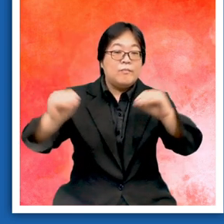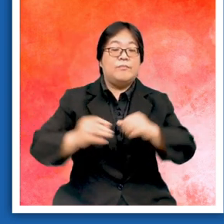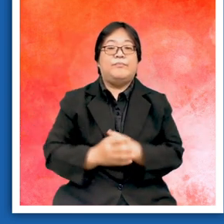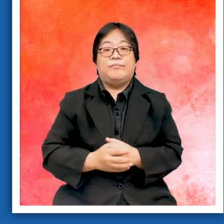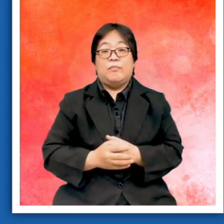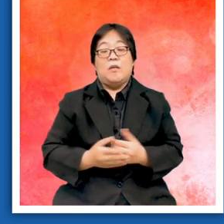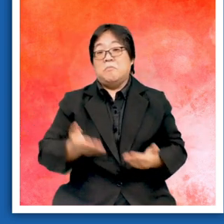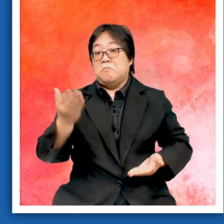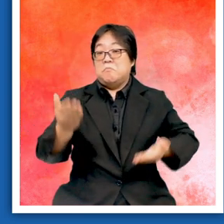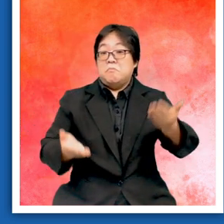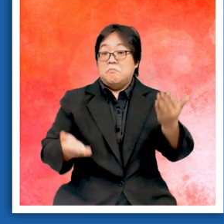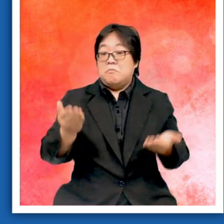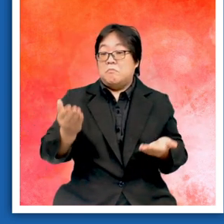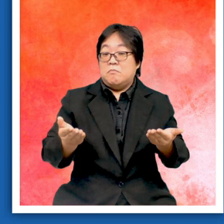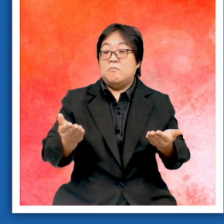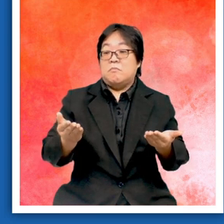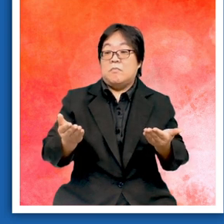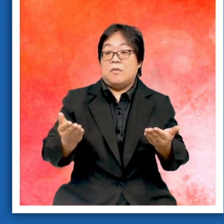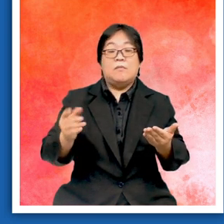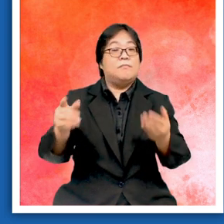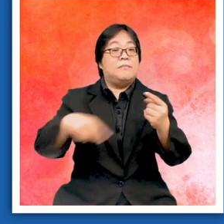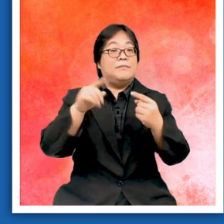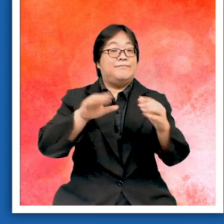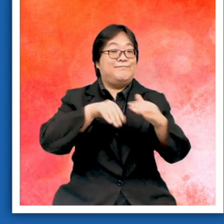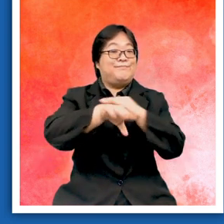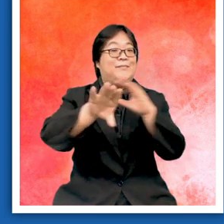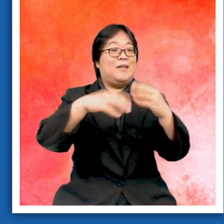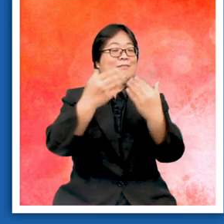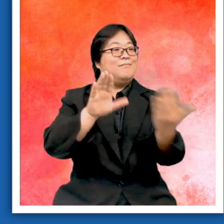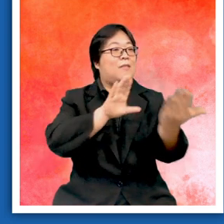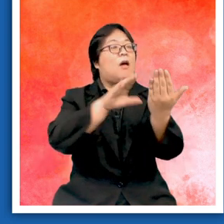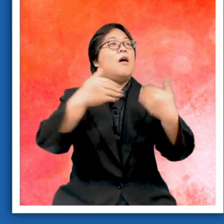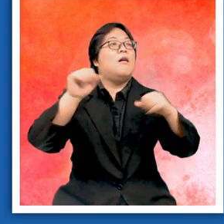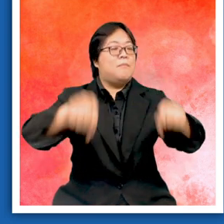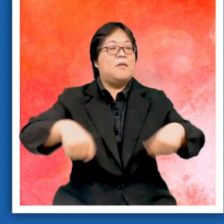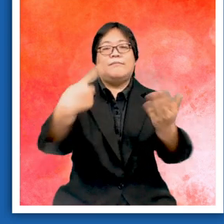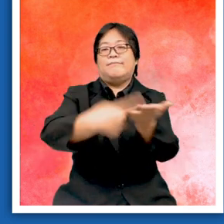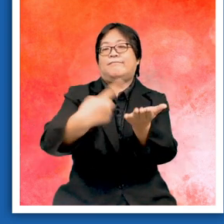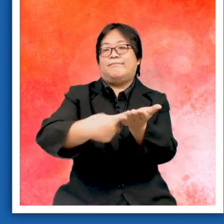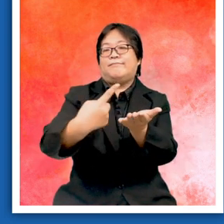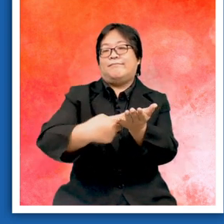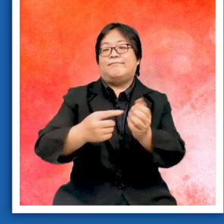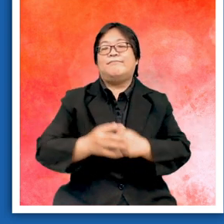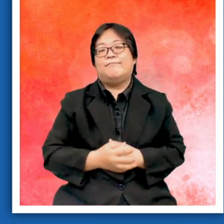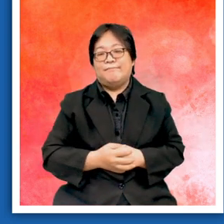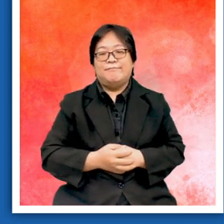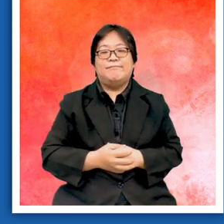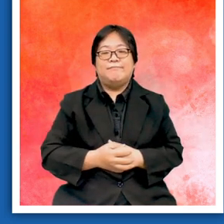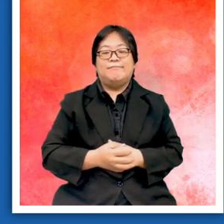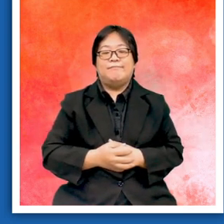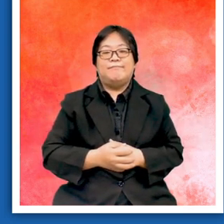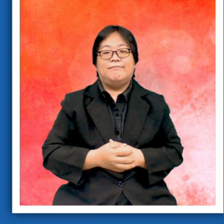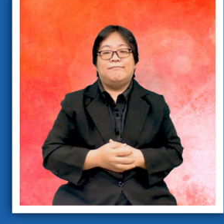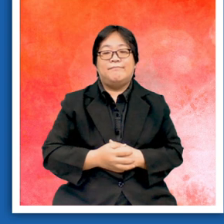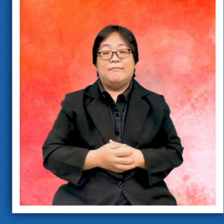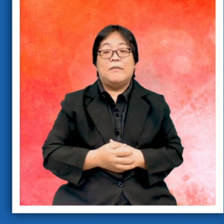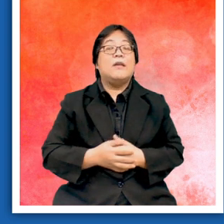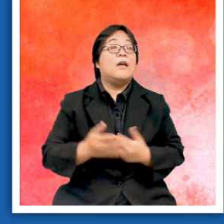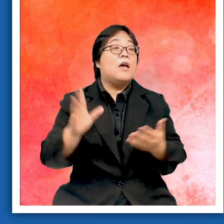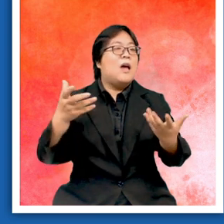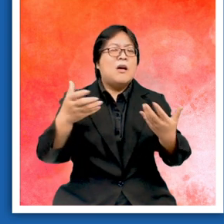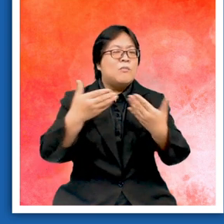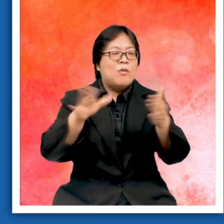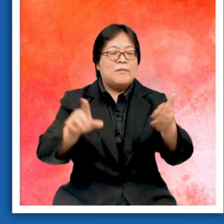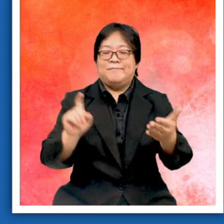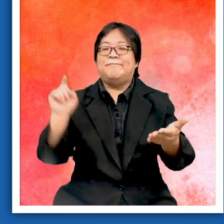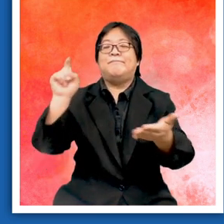maybe during face-to-face session, you can have a discussion with your instructor. So to access the file, you just